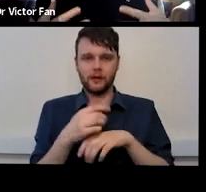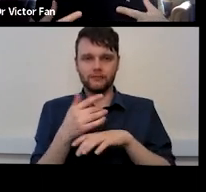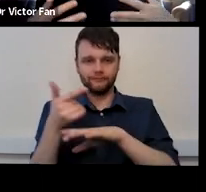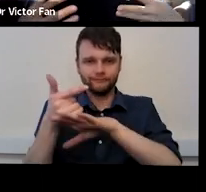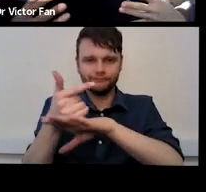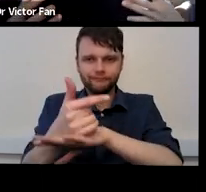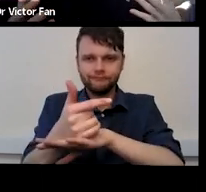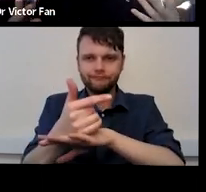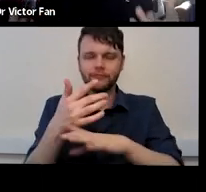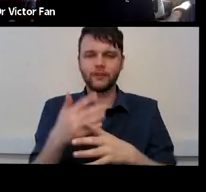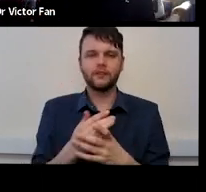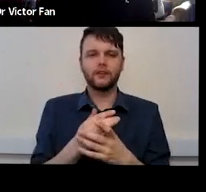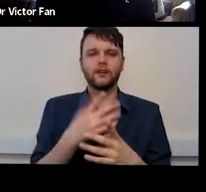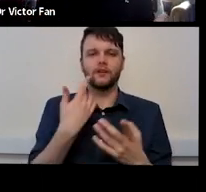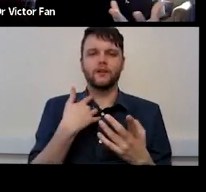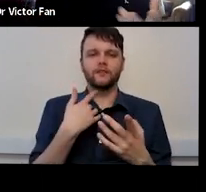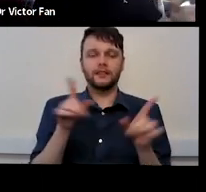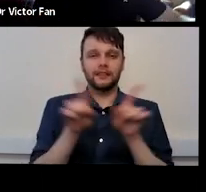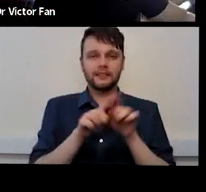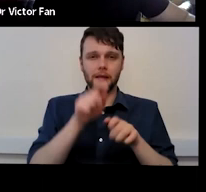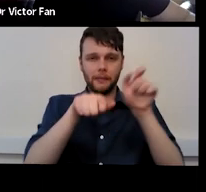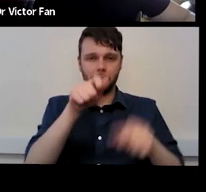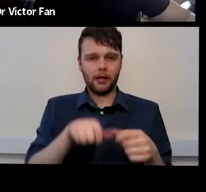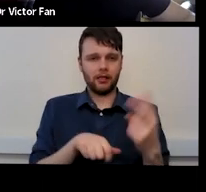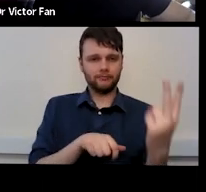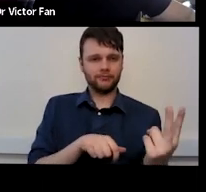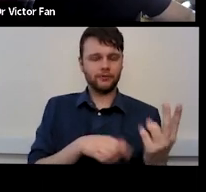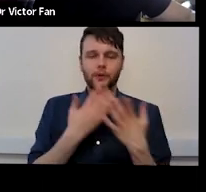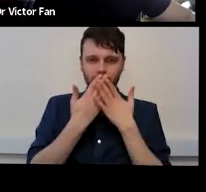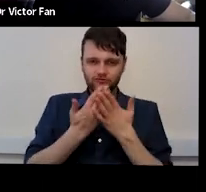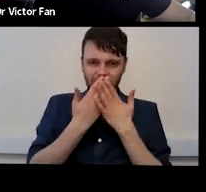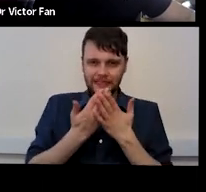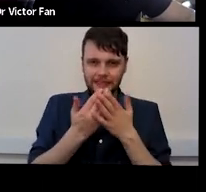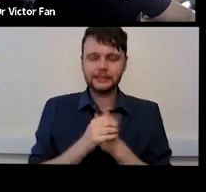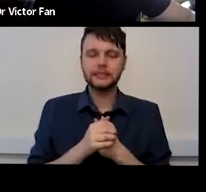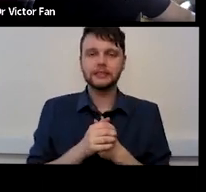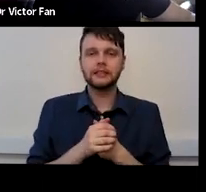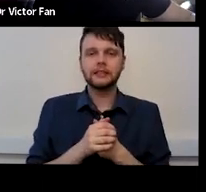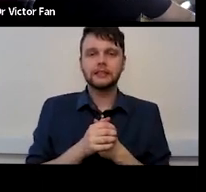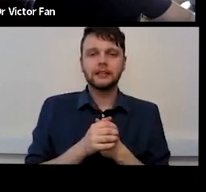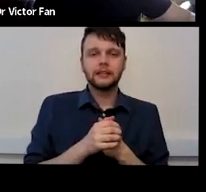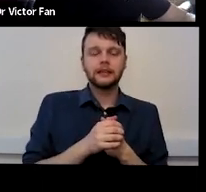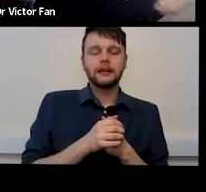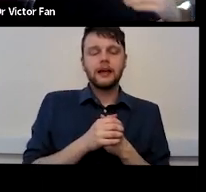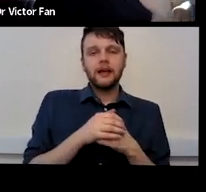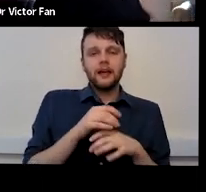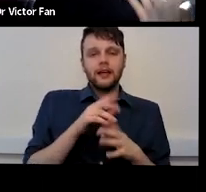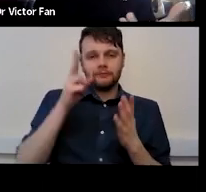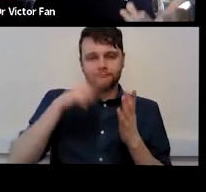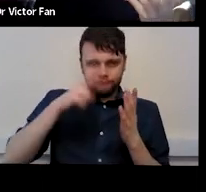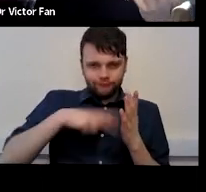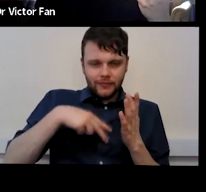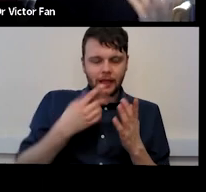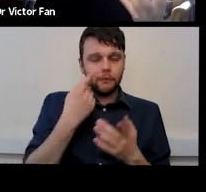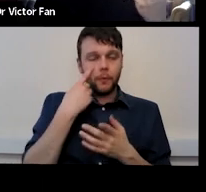shot of the same couple reading. And then in order to emphasize their